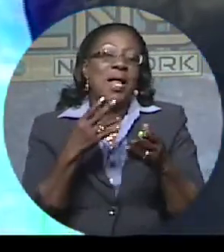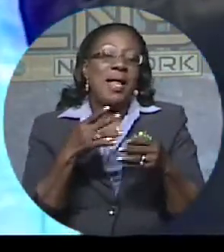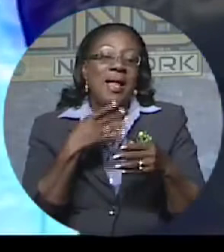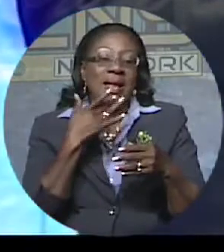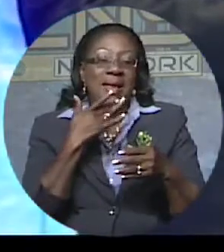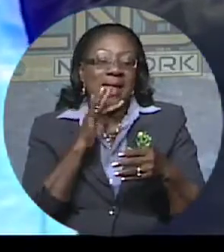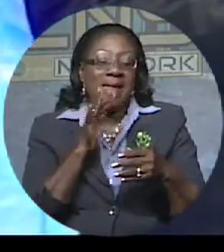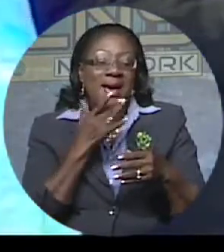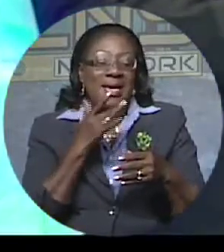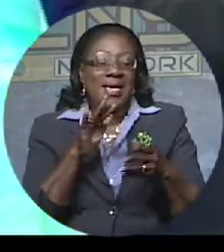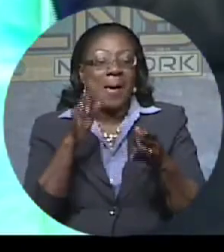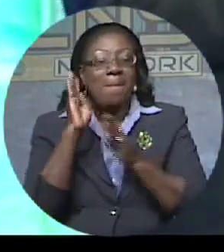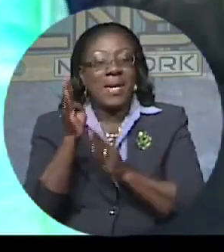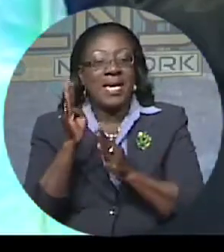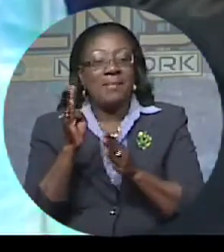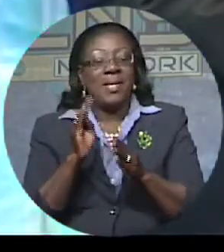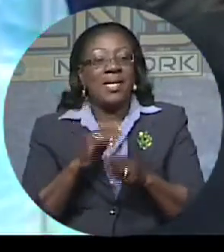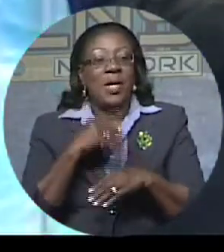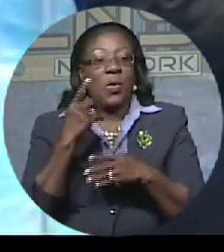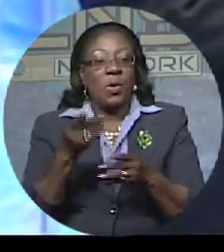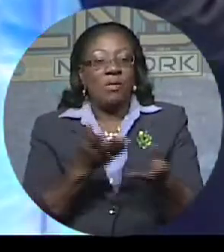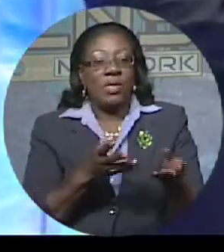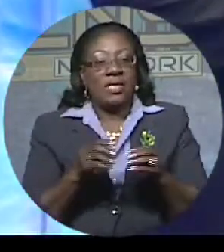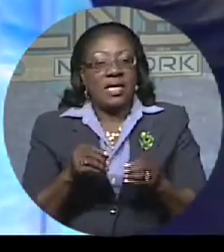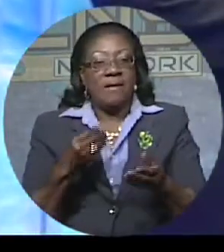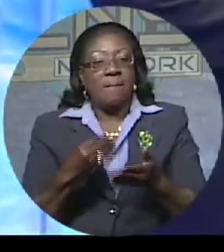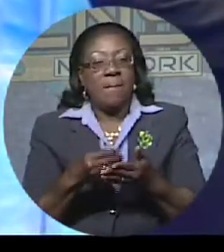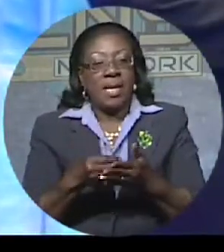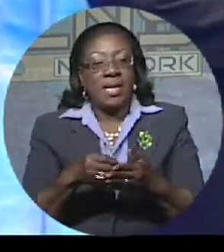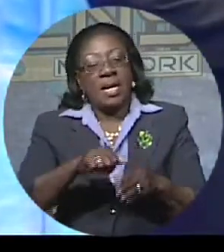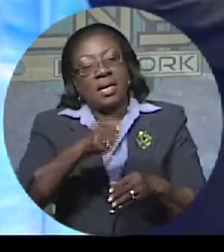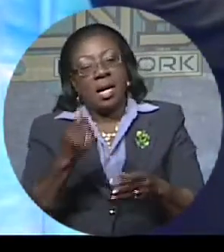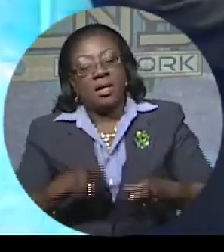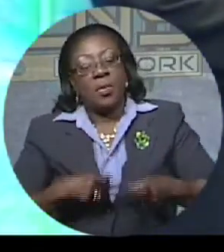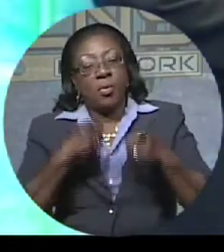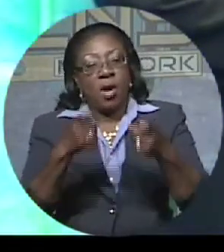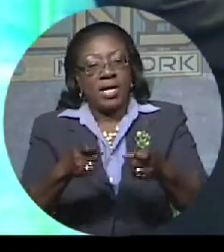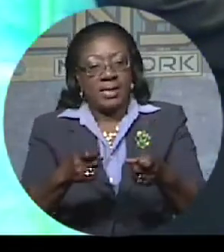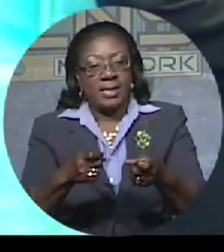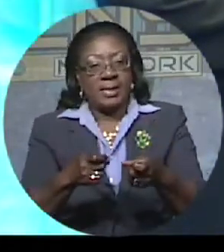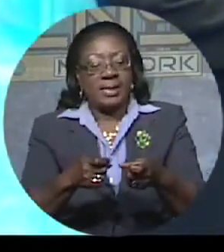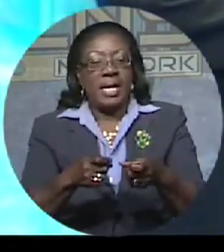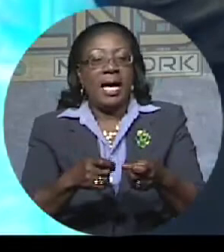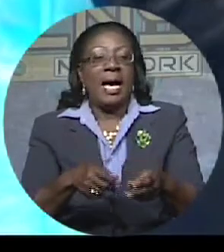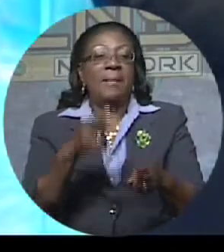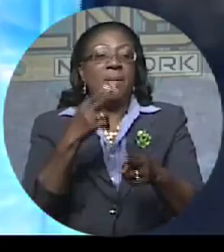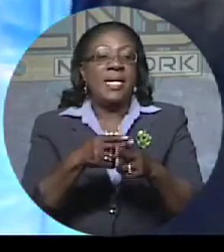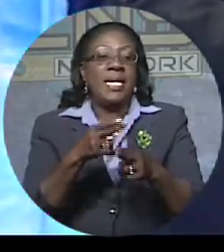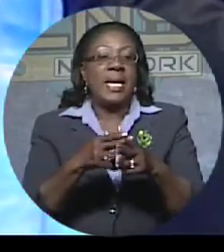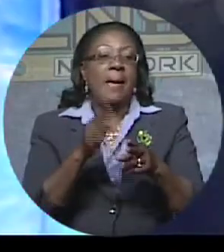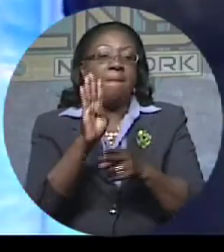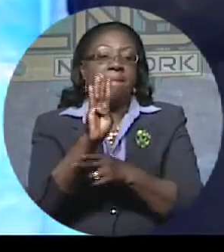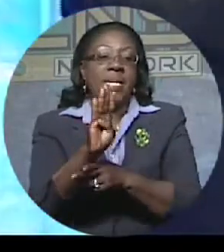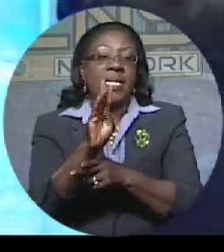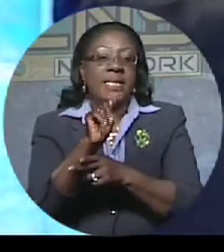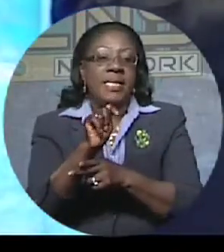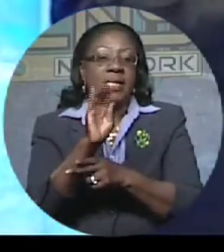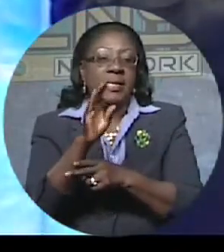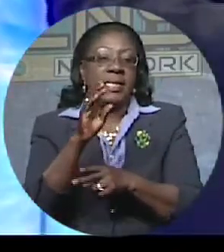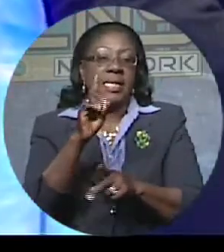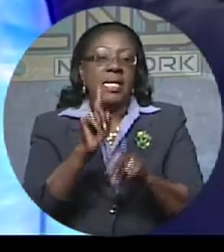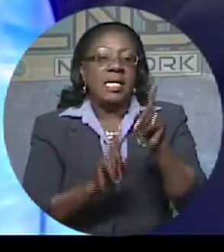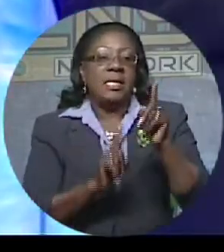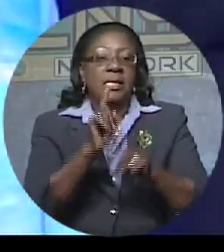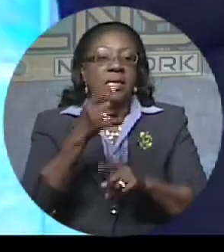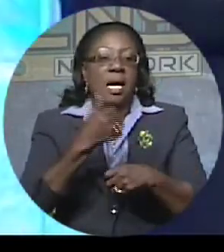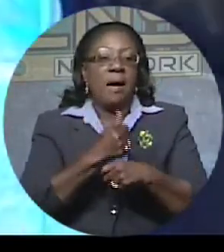a $10,000 prize for being the star maker for BTC season 2013 and 2014. And just as importantly, also for the folks who are